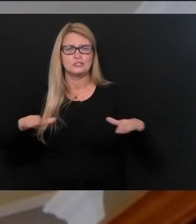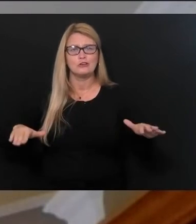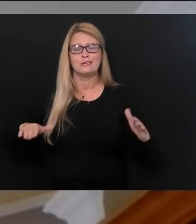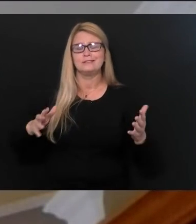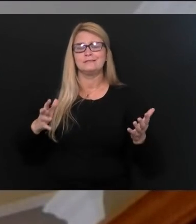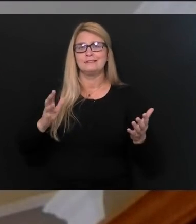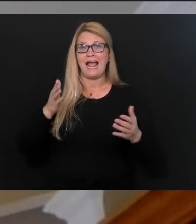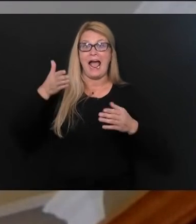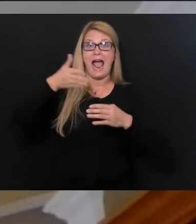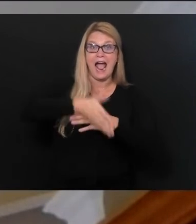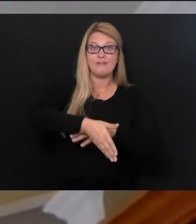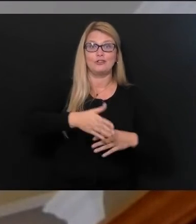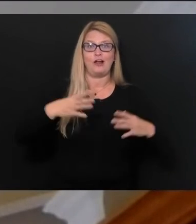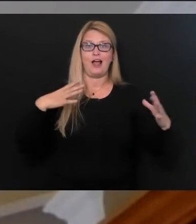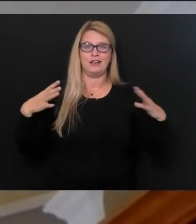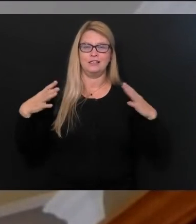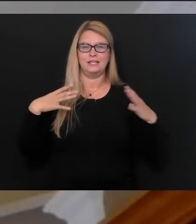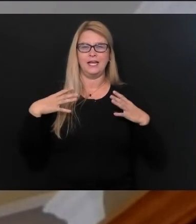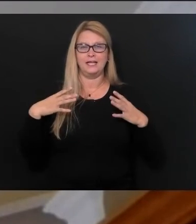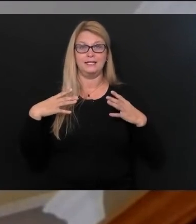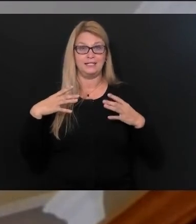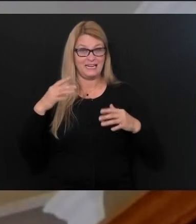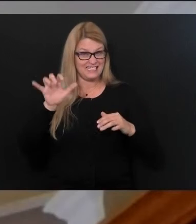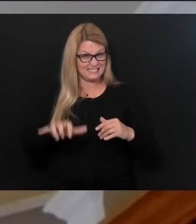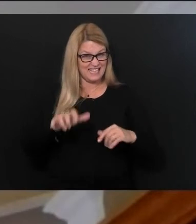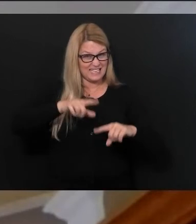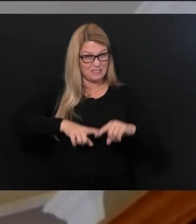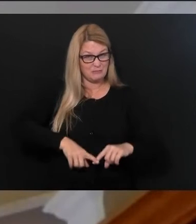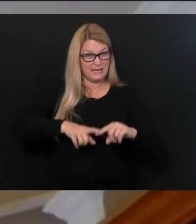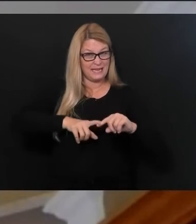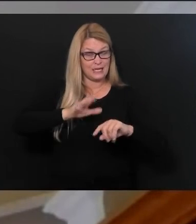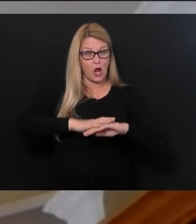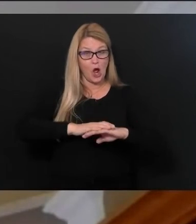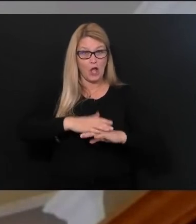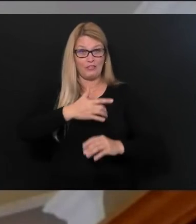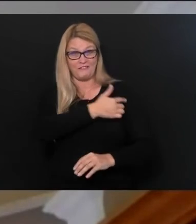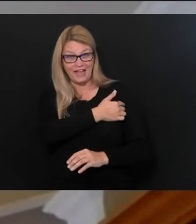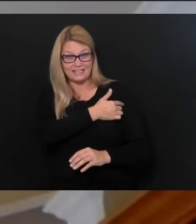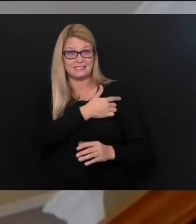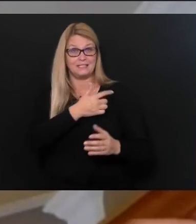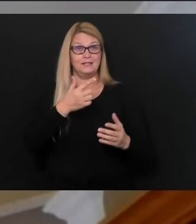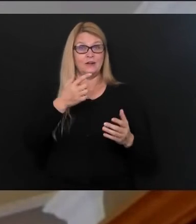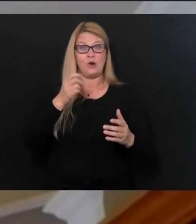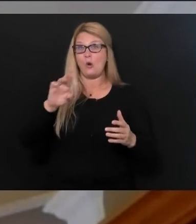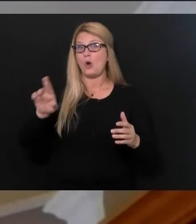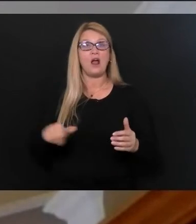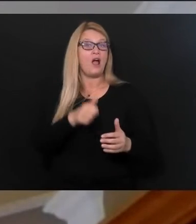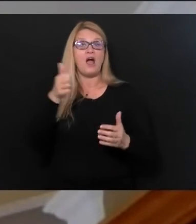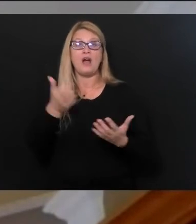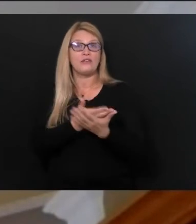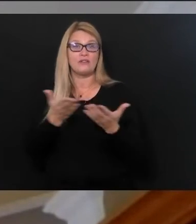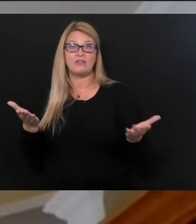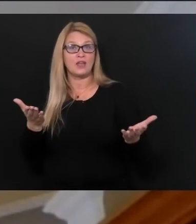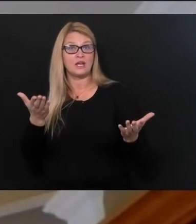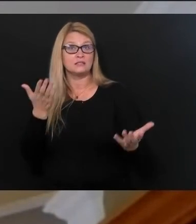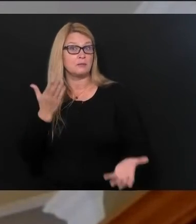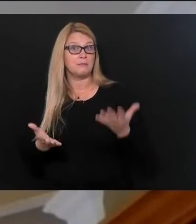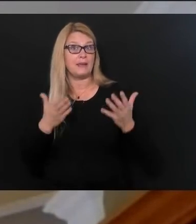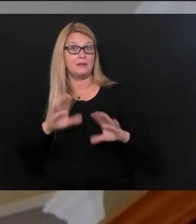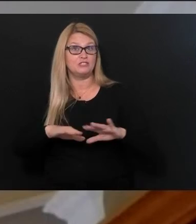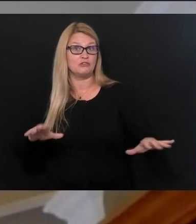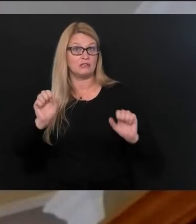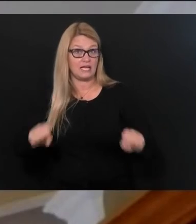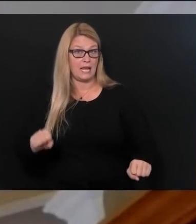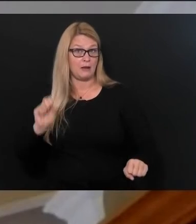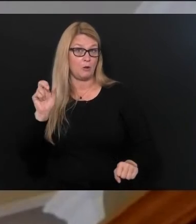effort mainly dependent on the vaccine effort, or are there other new factors that may contribute to getting kids back in school?